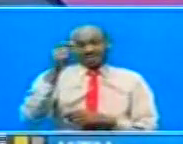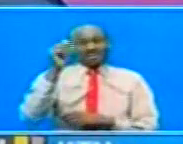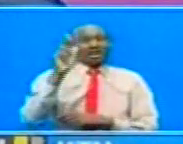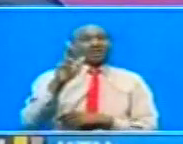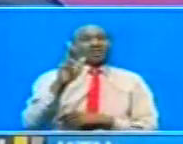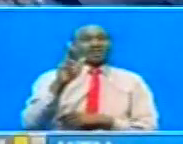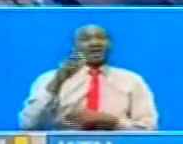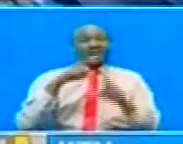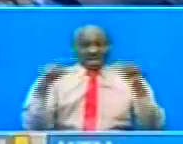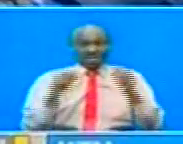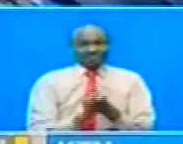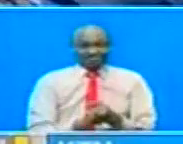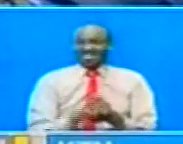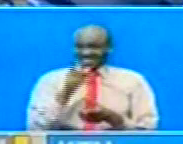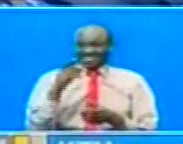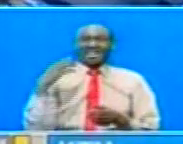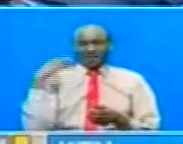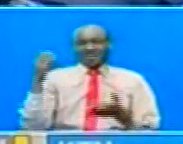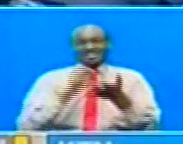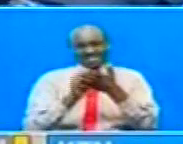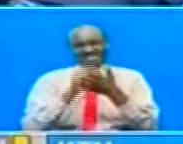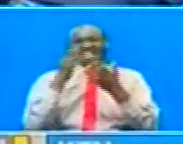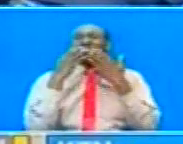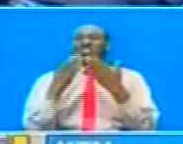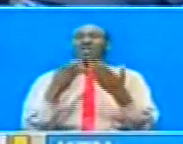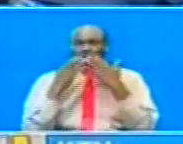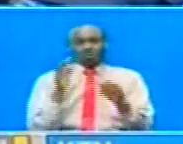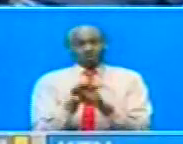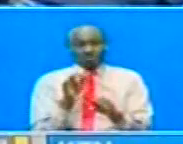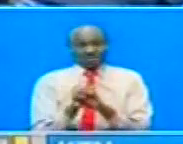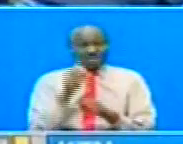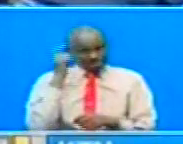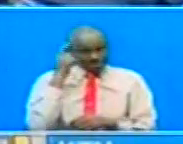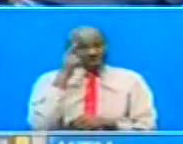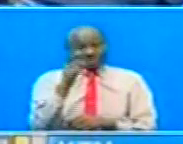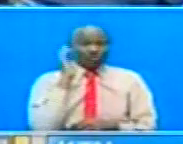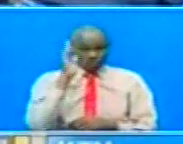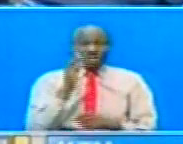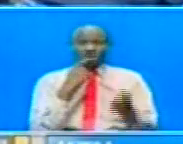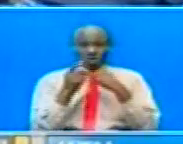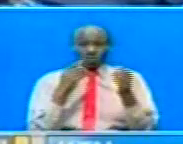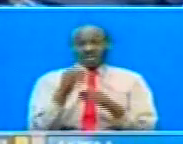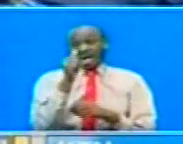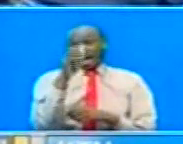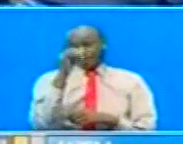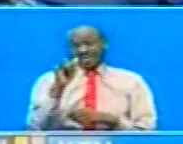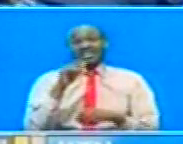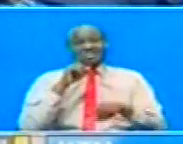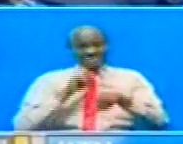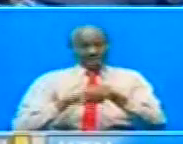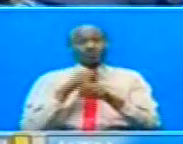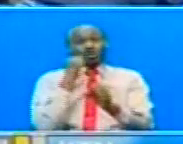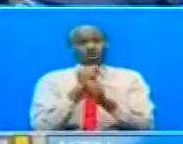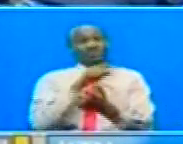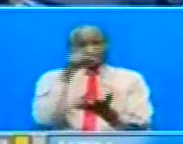right. Transport and Infrastructure Cabinet Secretary Michael Kamau, thank you so much. Remember, he will be speaking to Abby Aguina on our job center. They will be